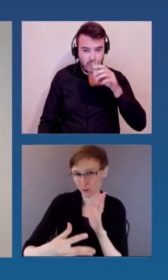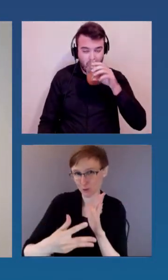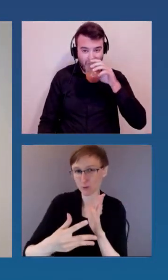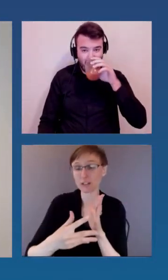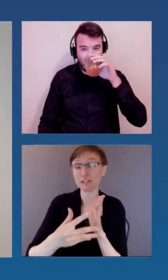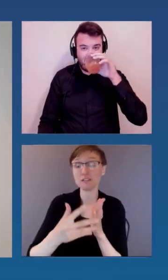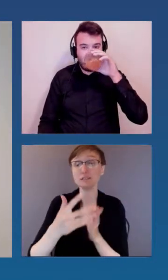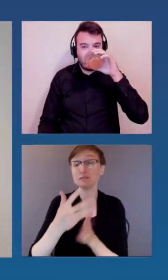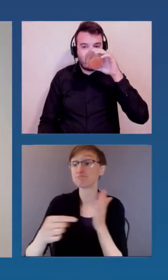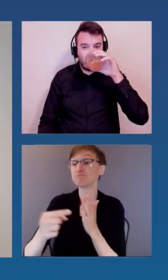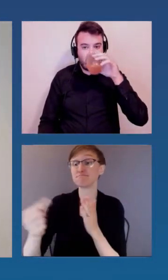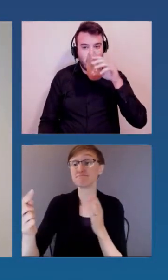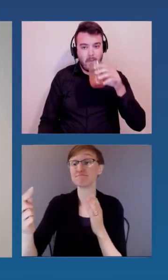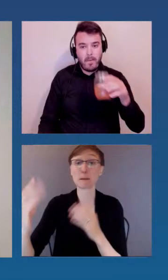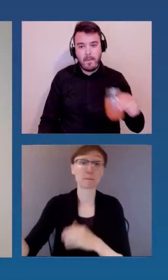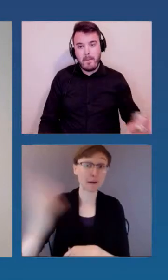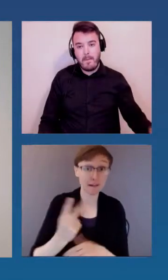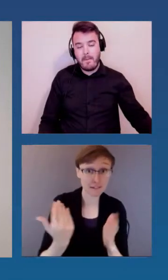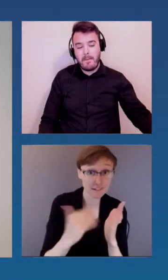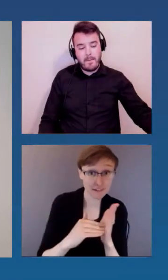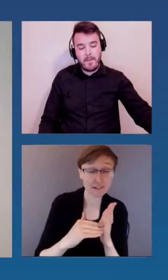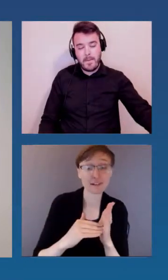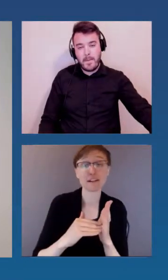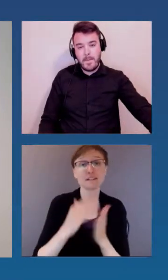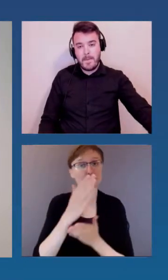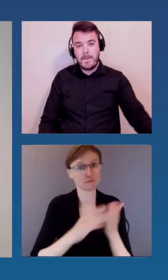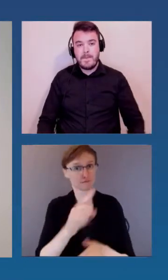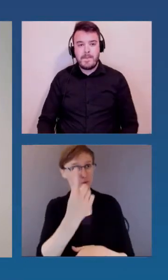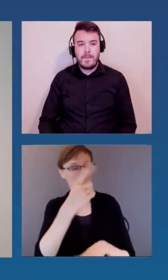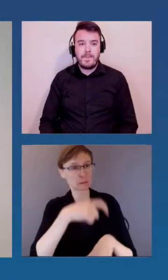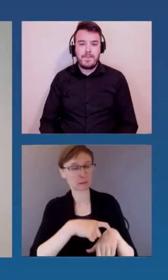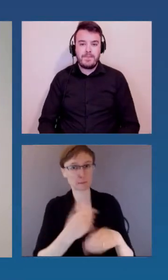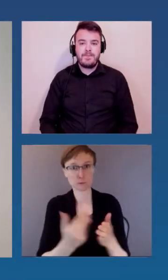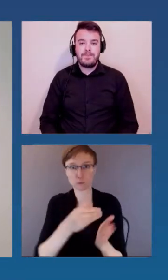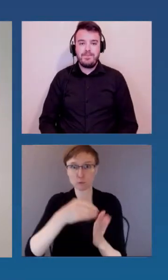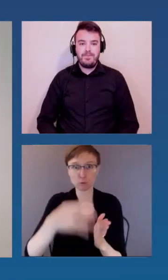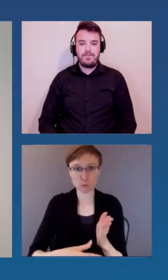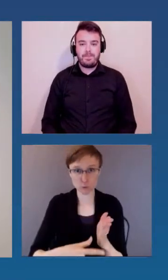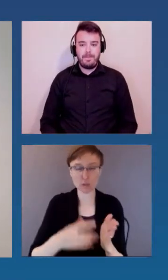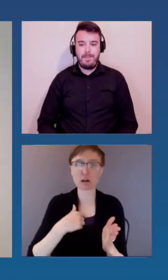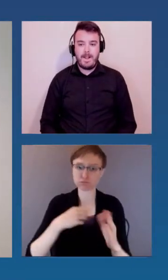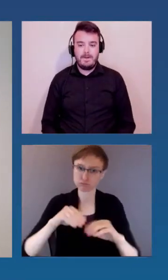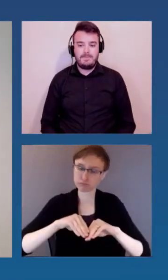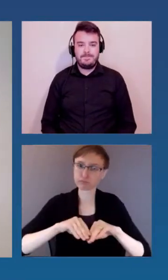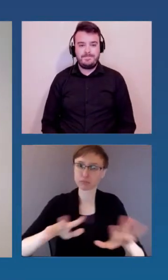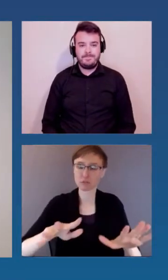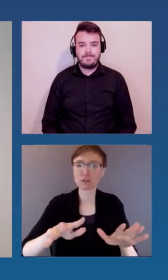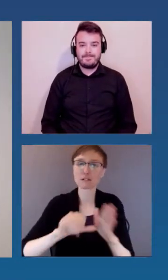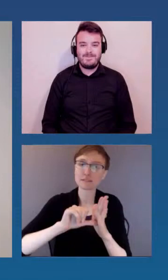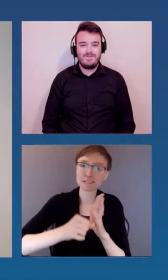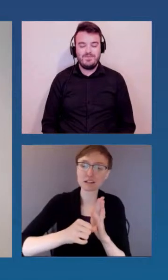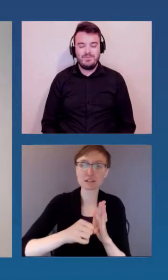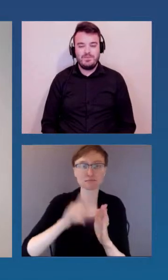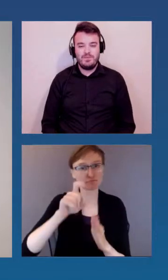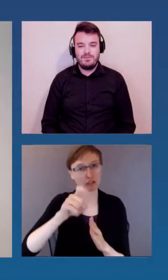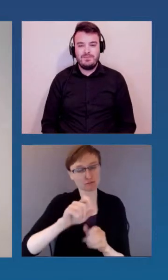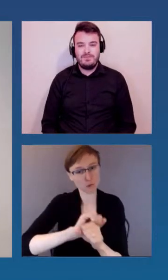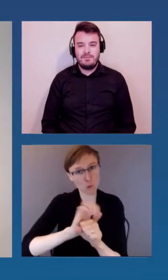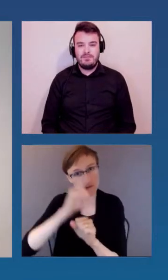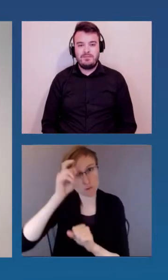Thank you, Mayor Watson. Je passe maintenant la parole au médecin-chef en santé publique. Please go ahead, Dr. Etches.